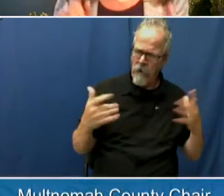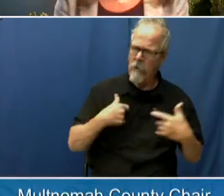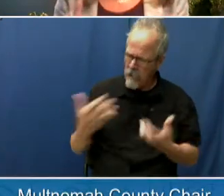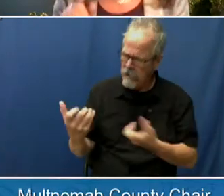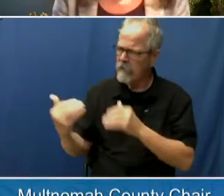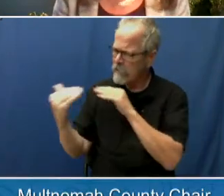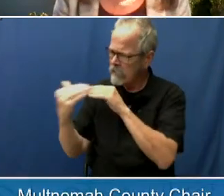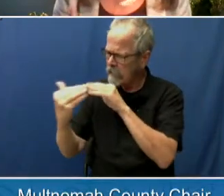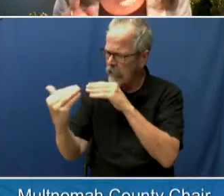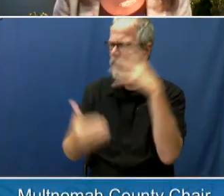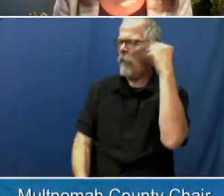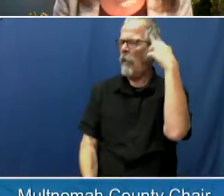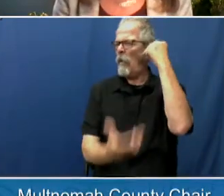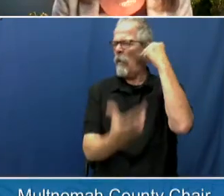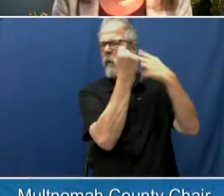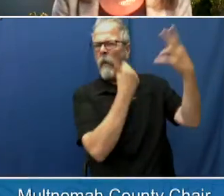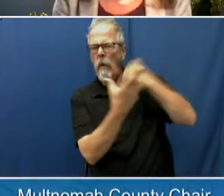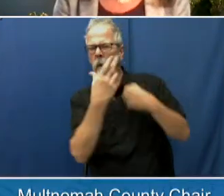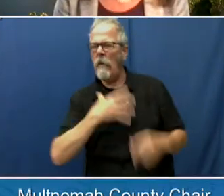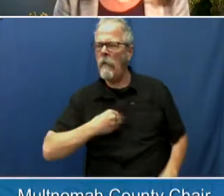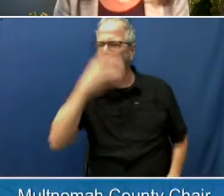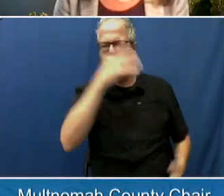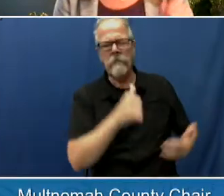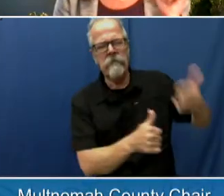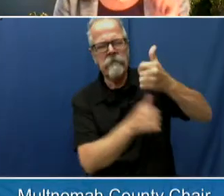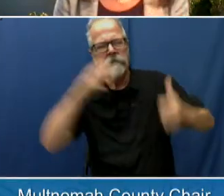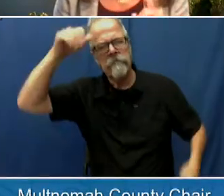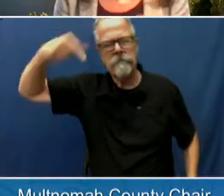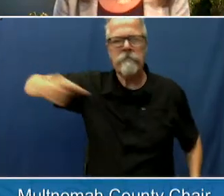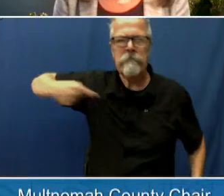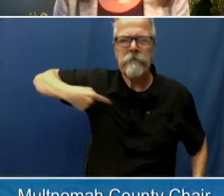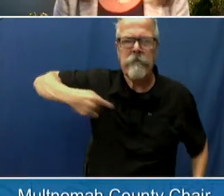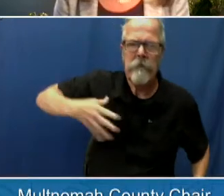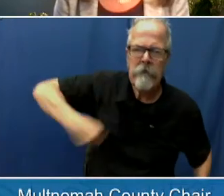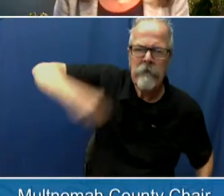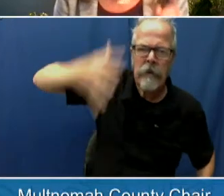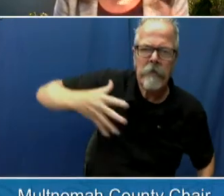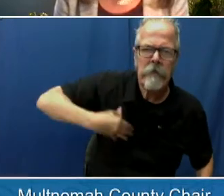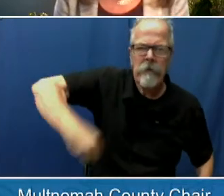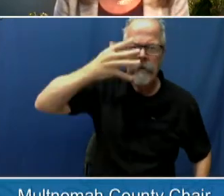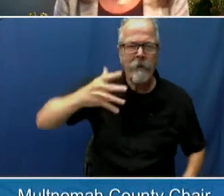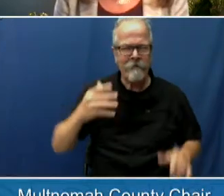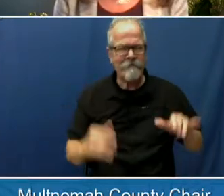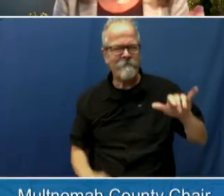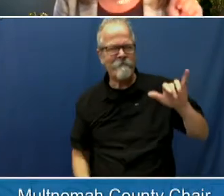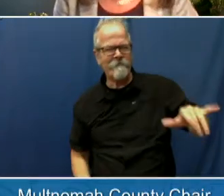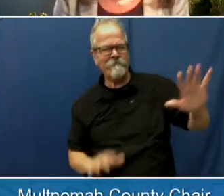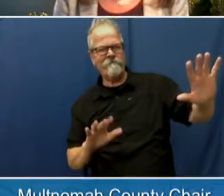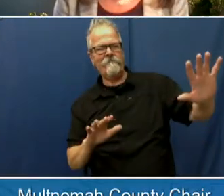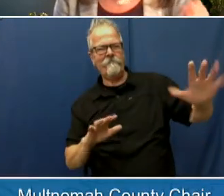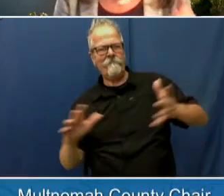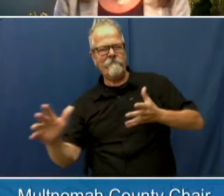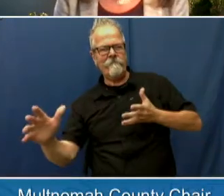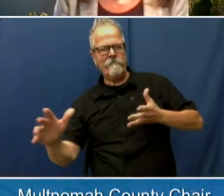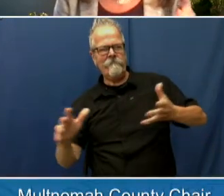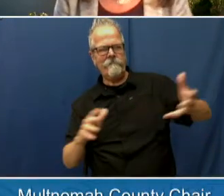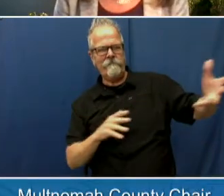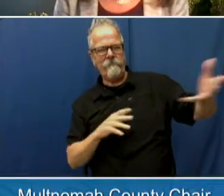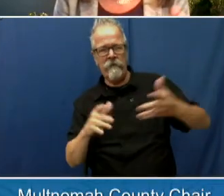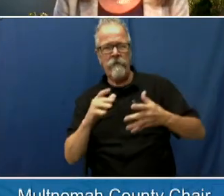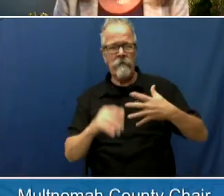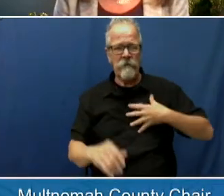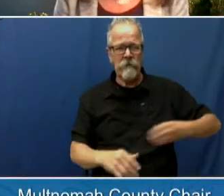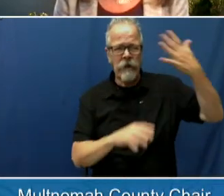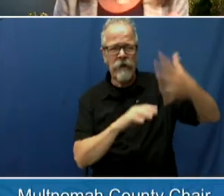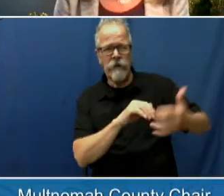ideas absolutely do not stand on equal ground. White nationalism and white supremacy are not